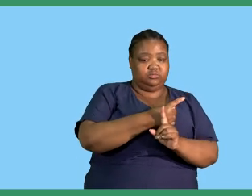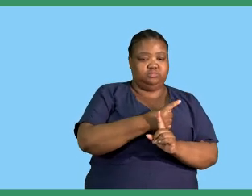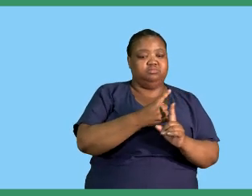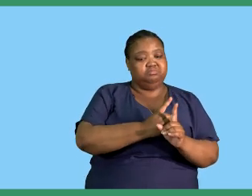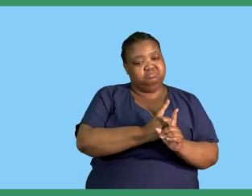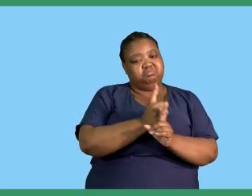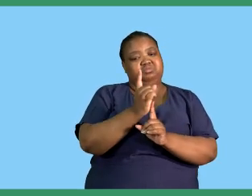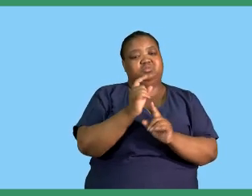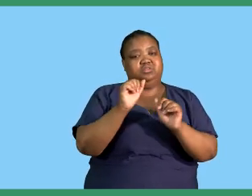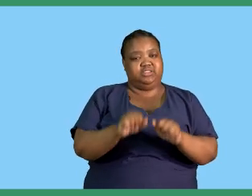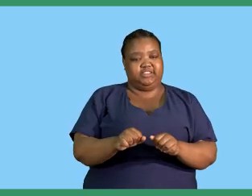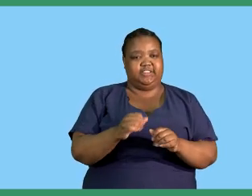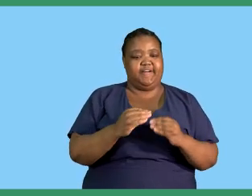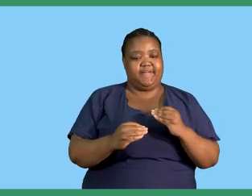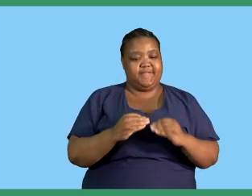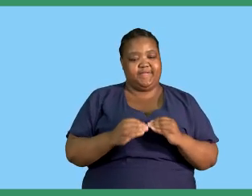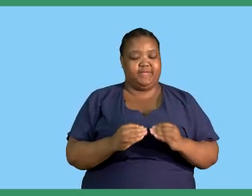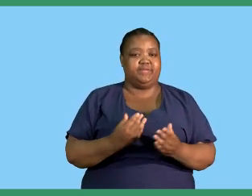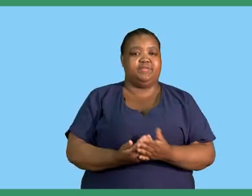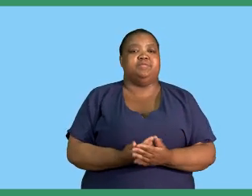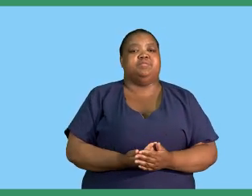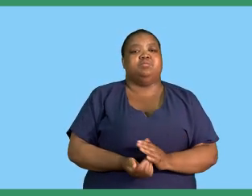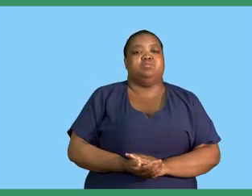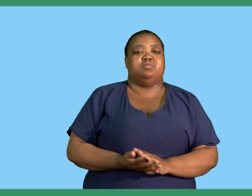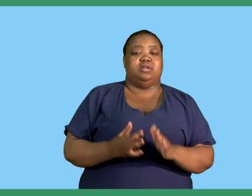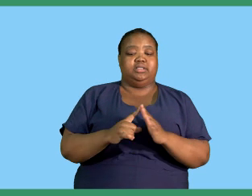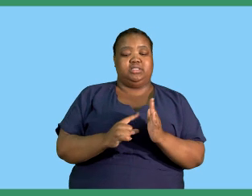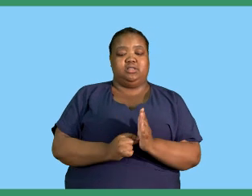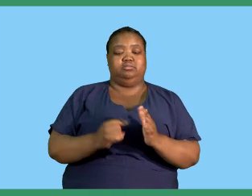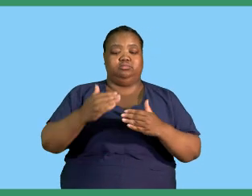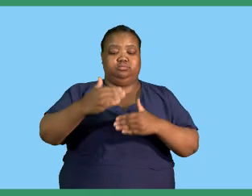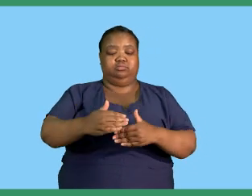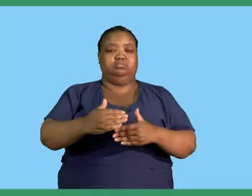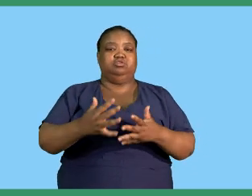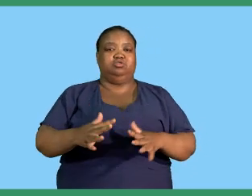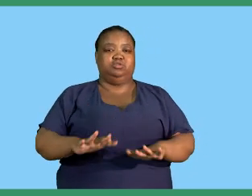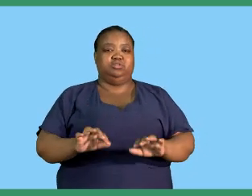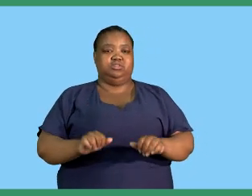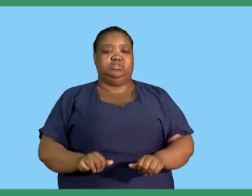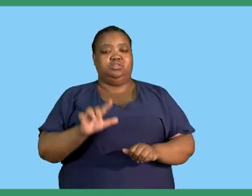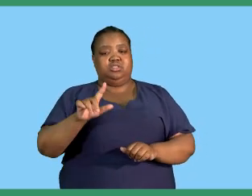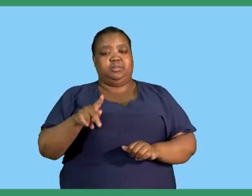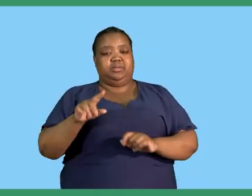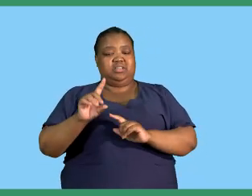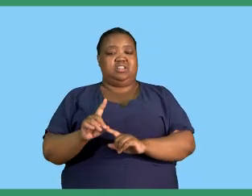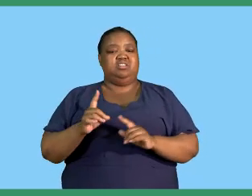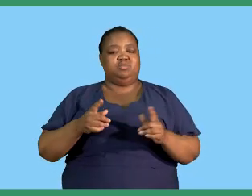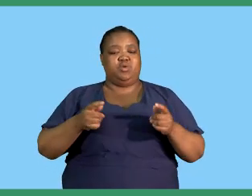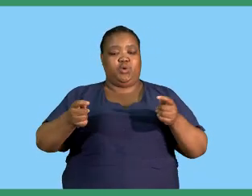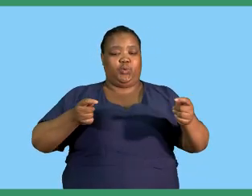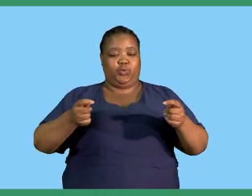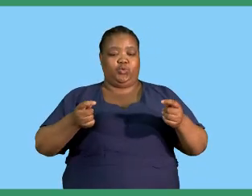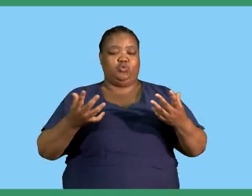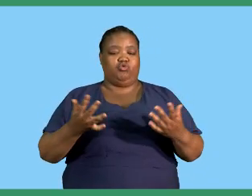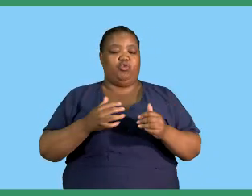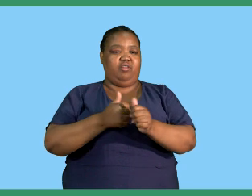from the standards may be corrected. Specific dates were set by LPD for control